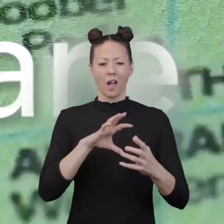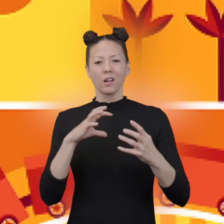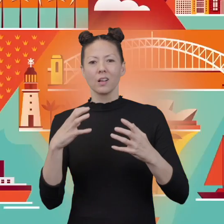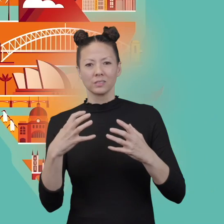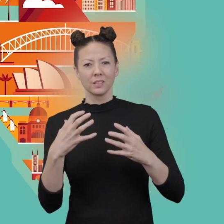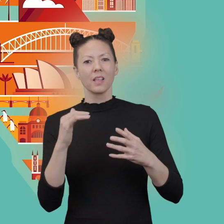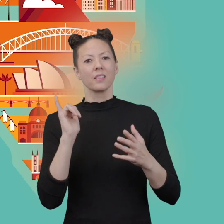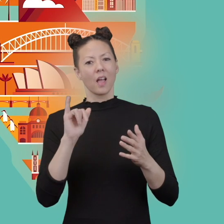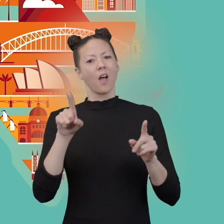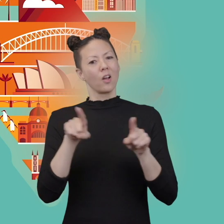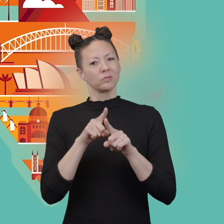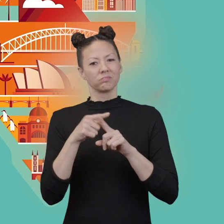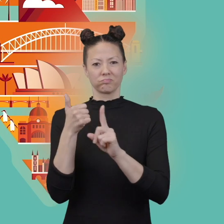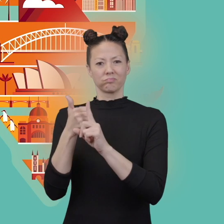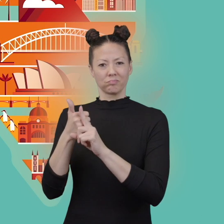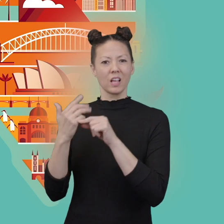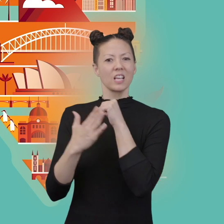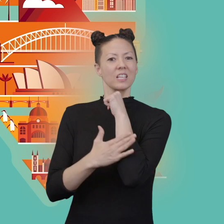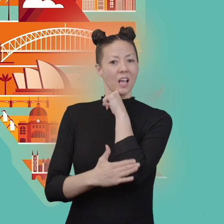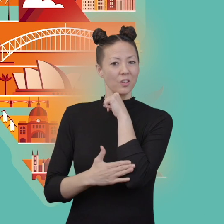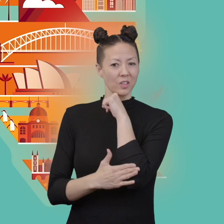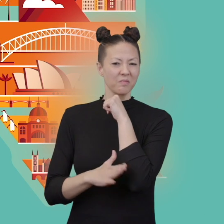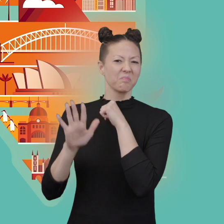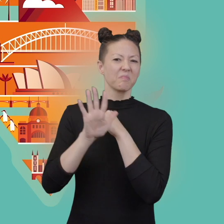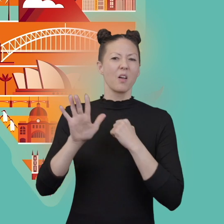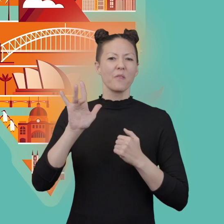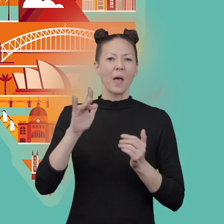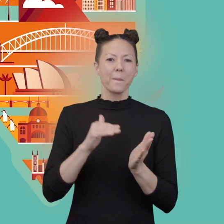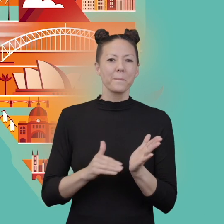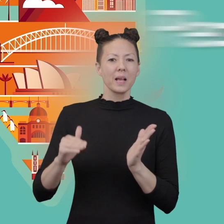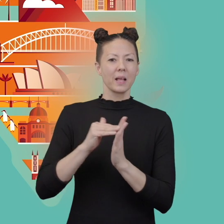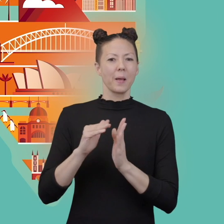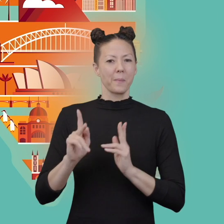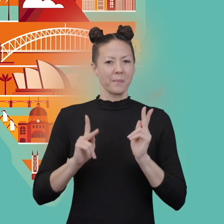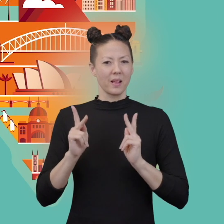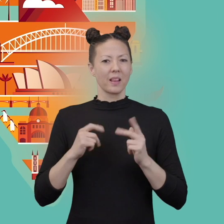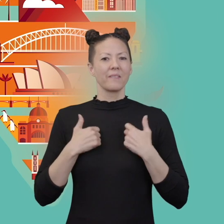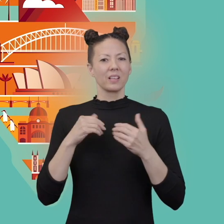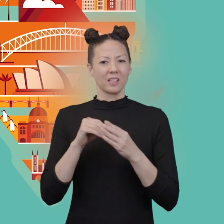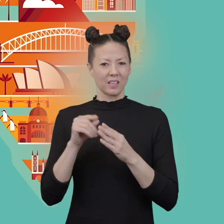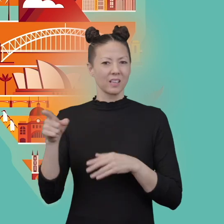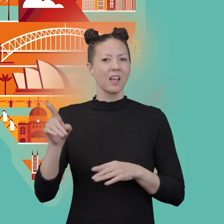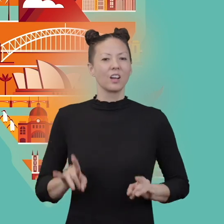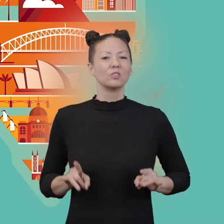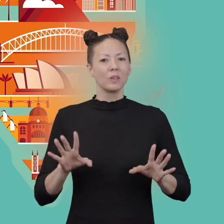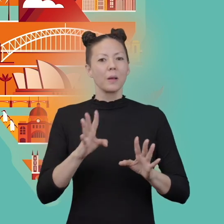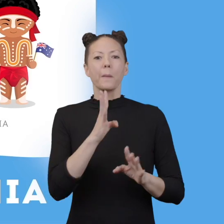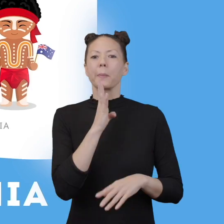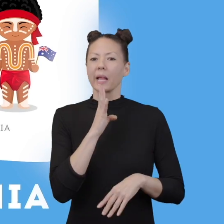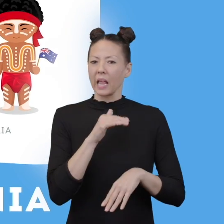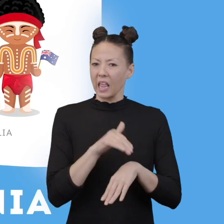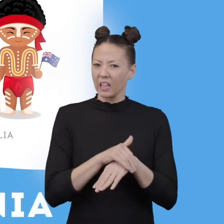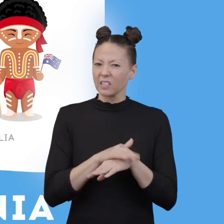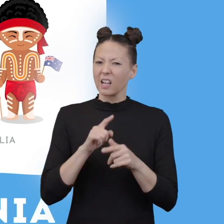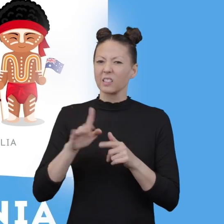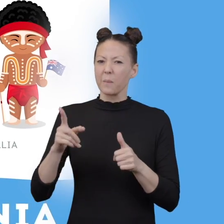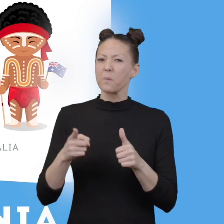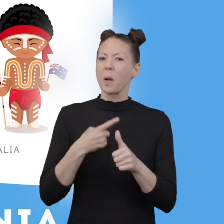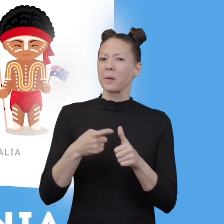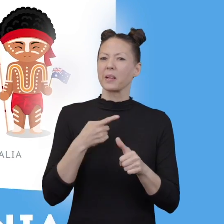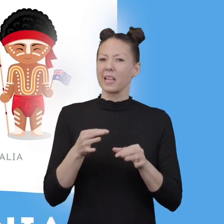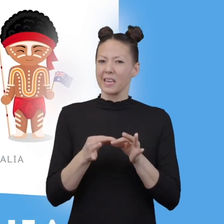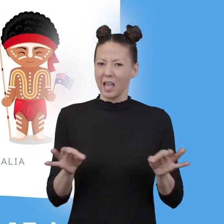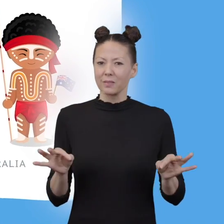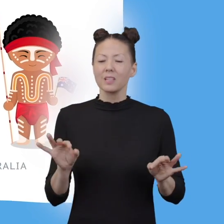country. The approximately 25 million people of Australia speak English as their primary language. Australia